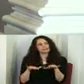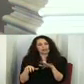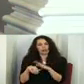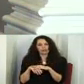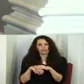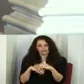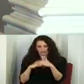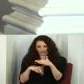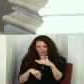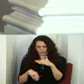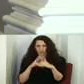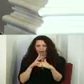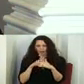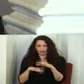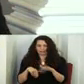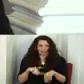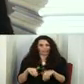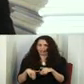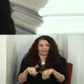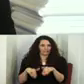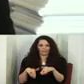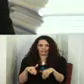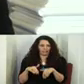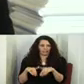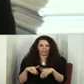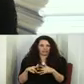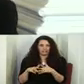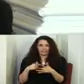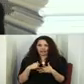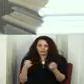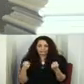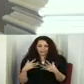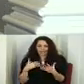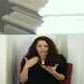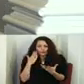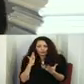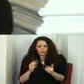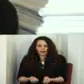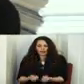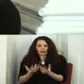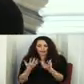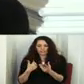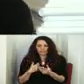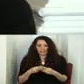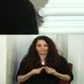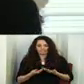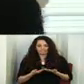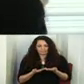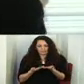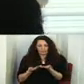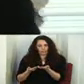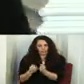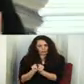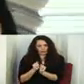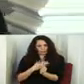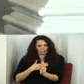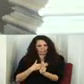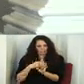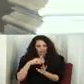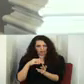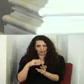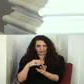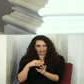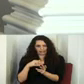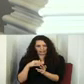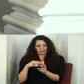was decimated. I didn't realize how much I carried with me being a dad with has the expectations